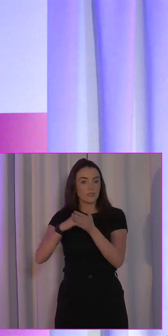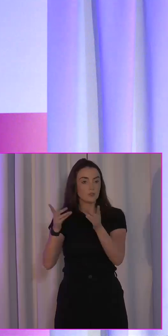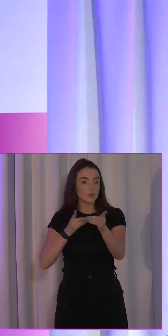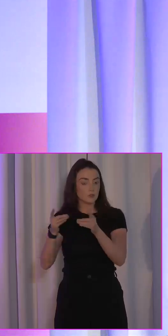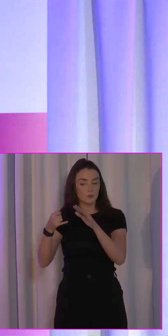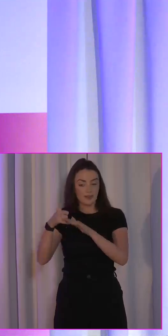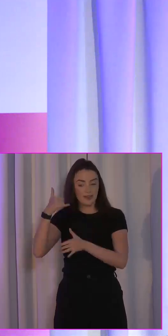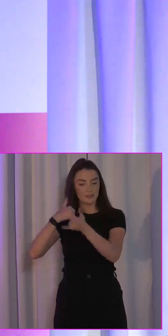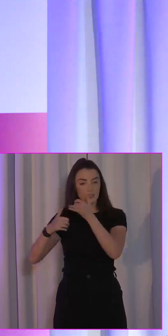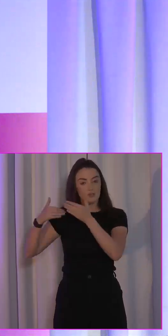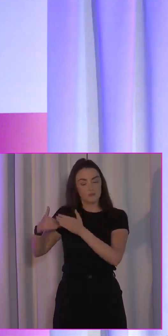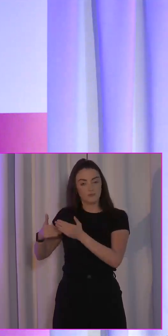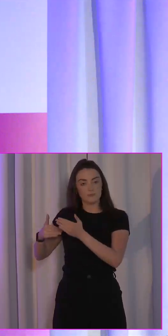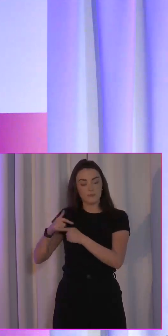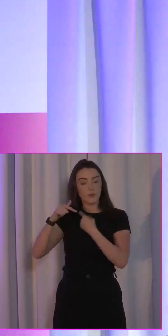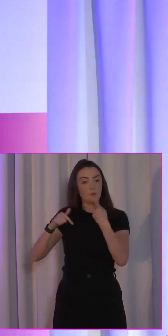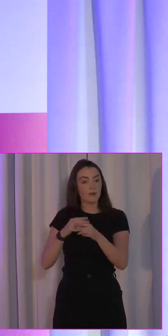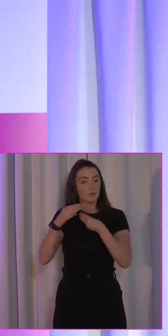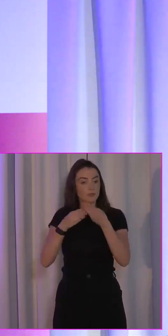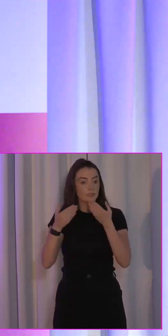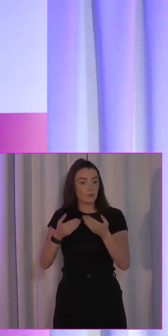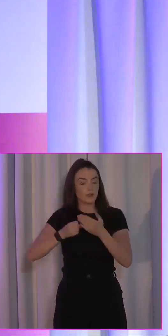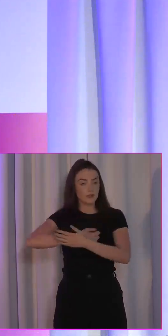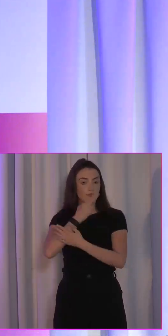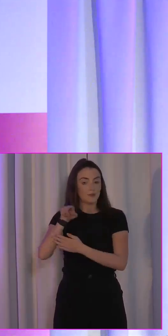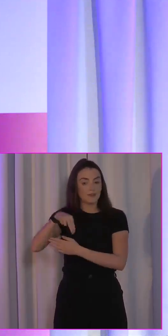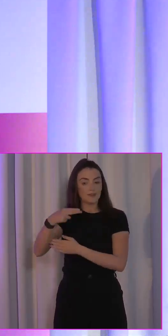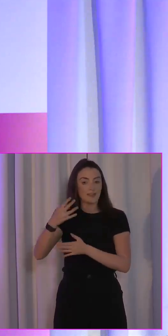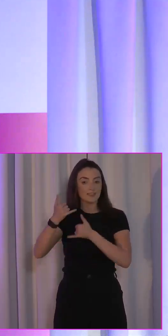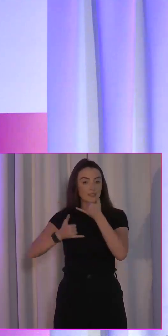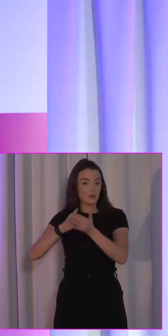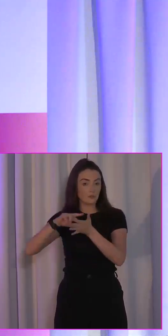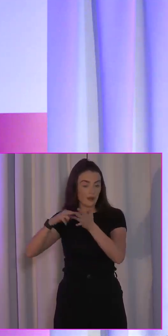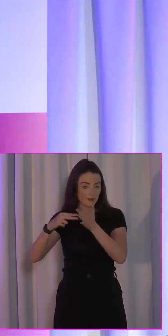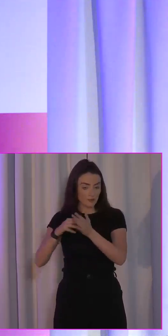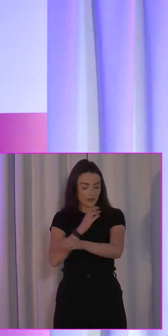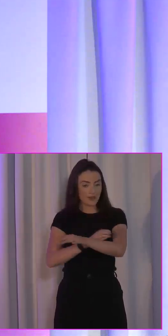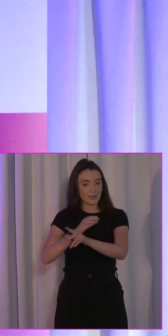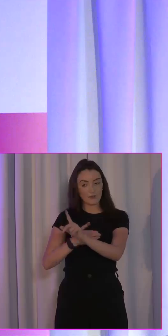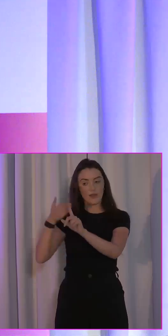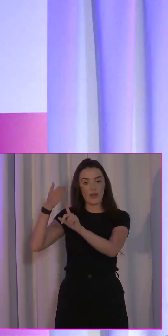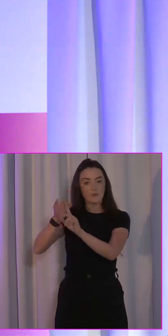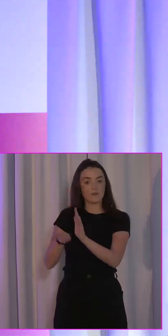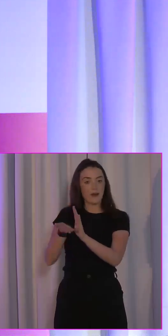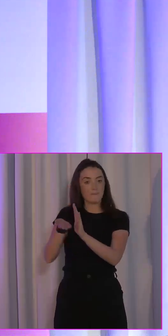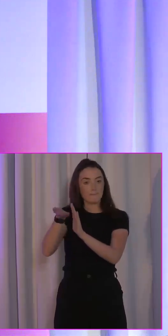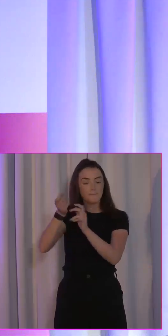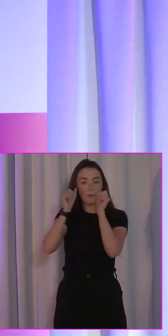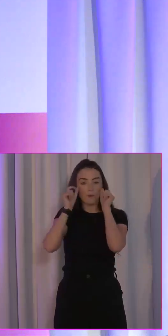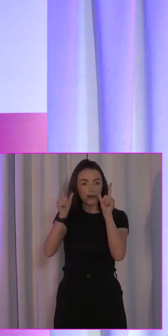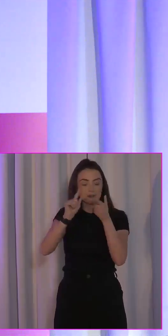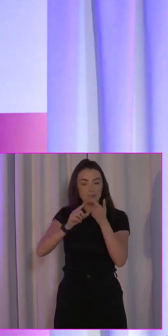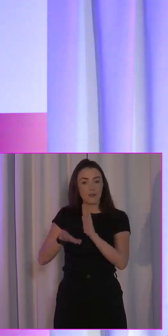last year. We are currently in the process of developing next year's plans with a continued aim of increasing awareness,